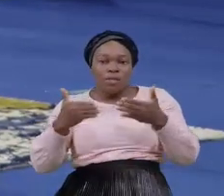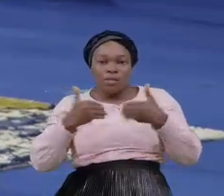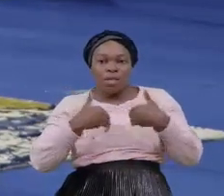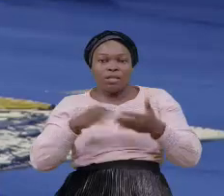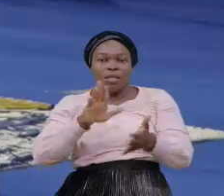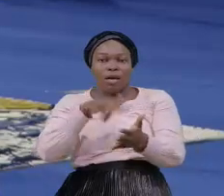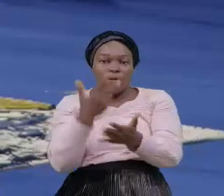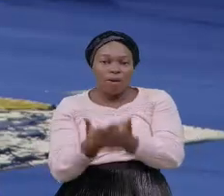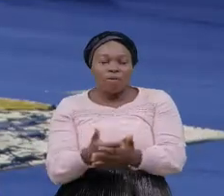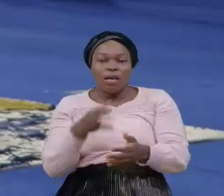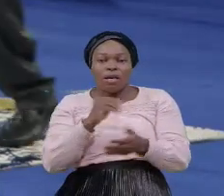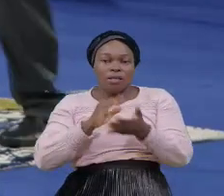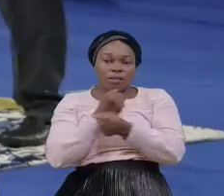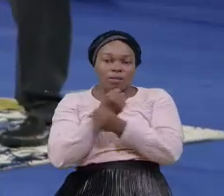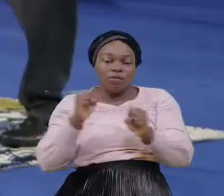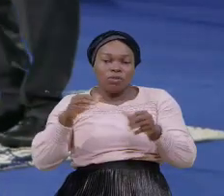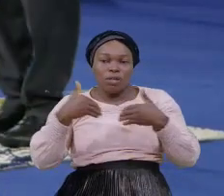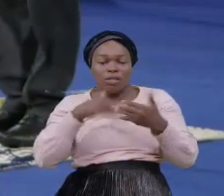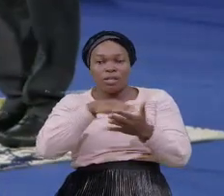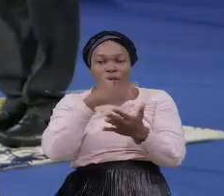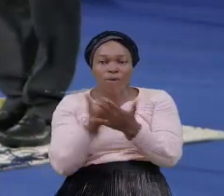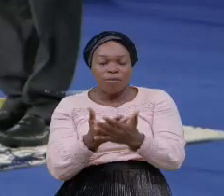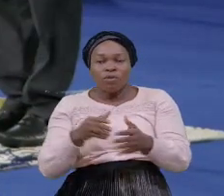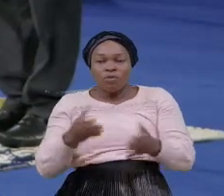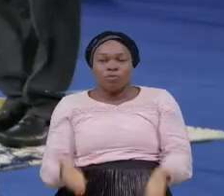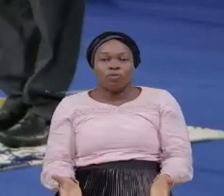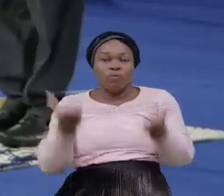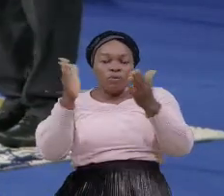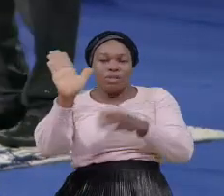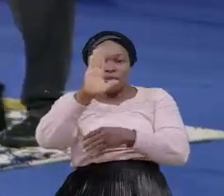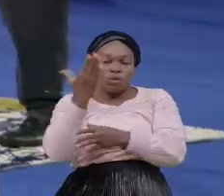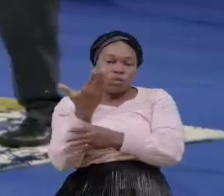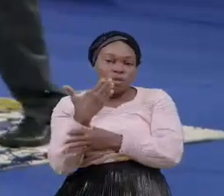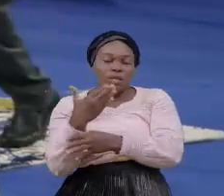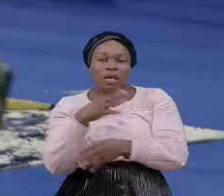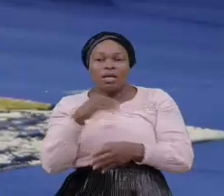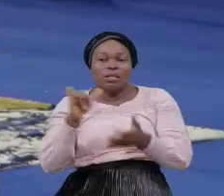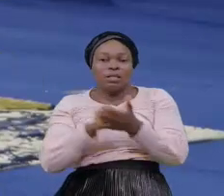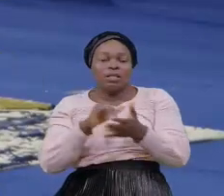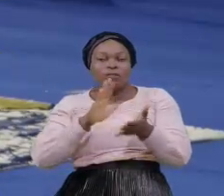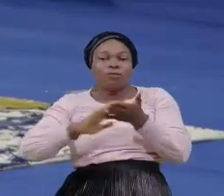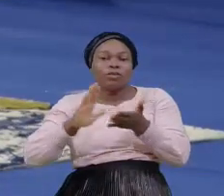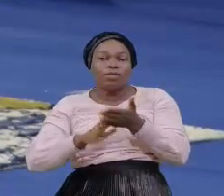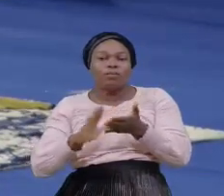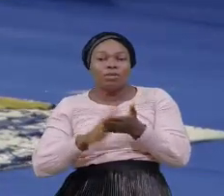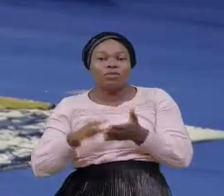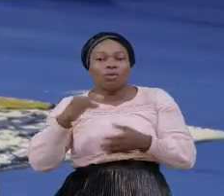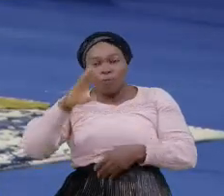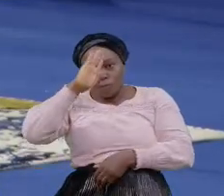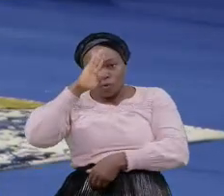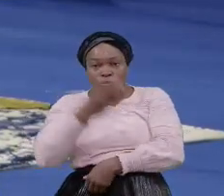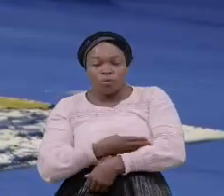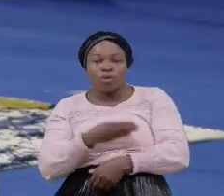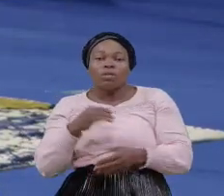arrived. Raise up your hand, and that forgiveness comes. Son, thy sins be forgiven